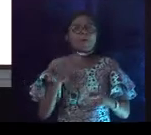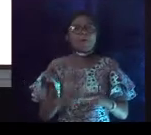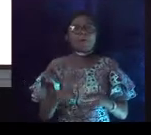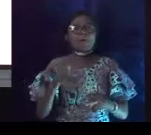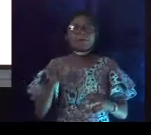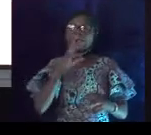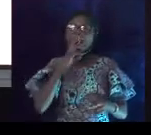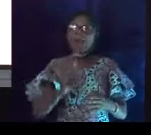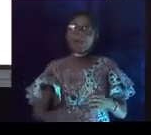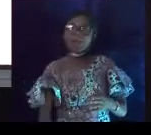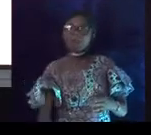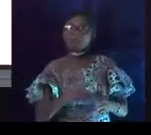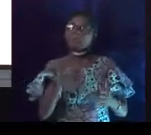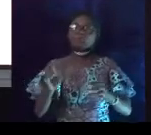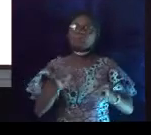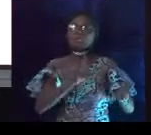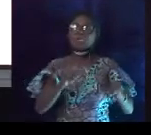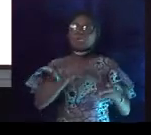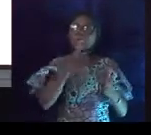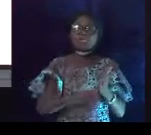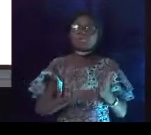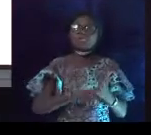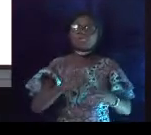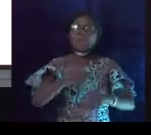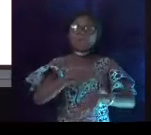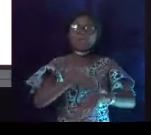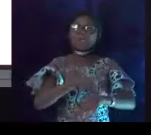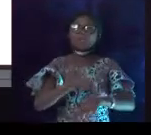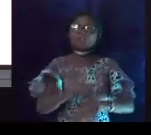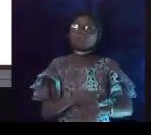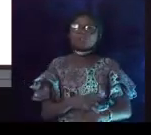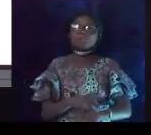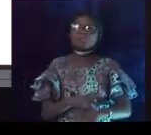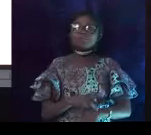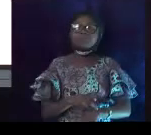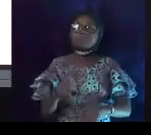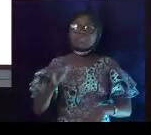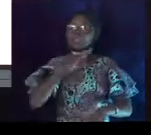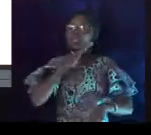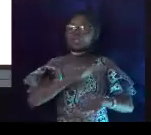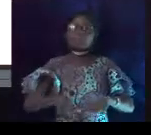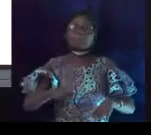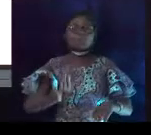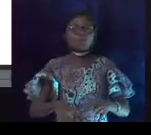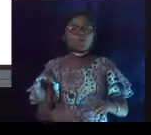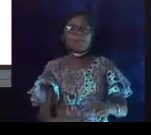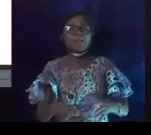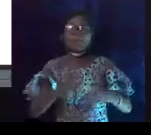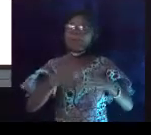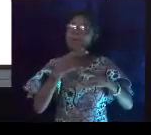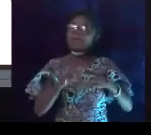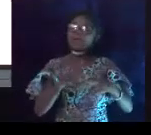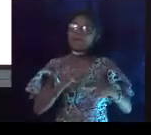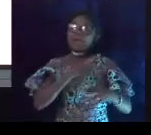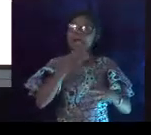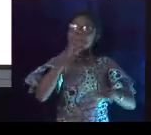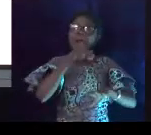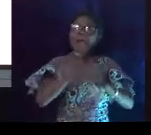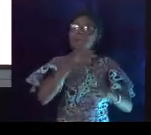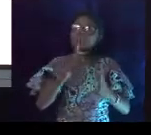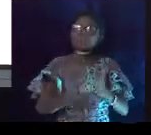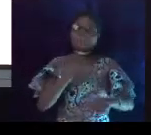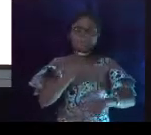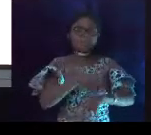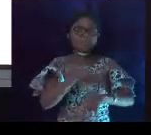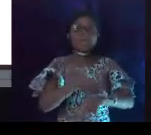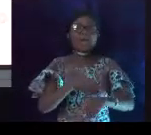are laid during this period. When they drop their old feathers and grow new ones, they don't lay eggs at this